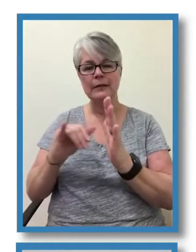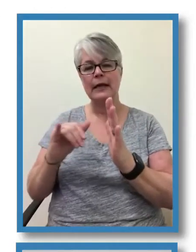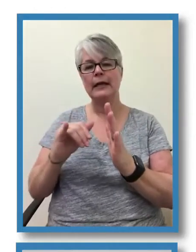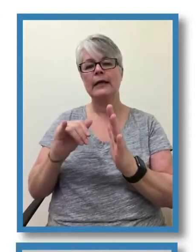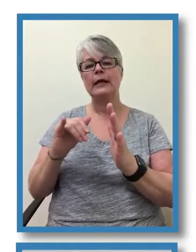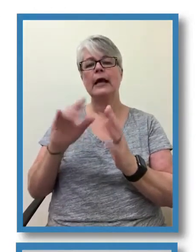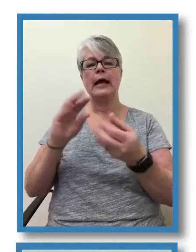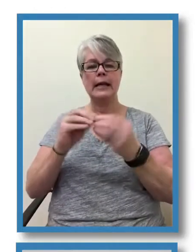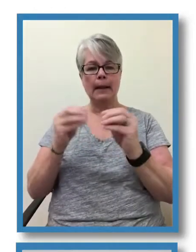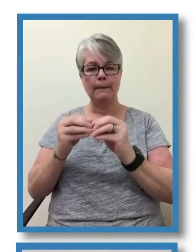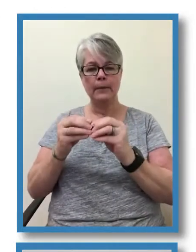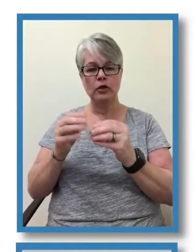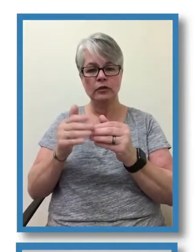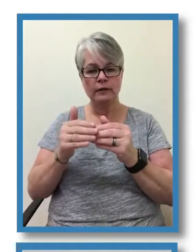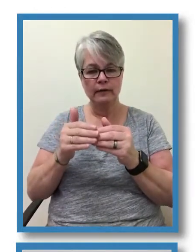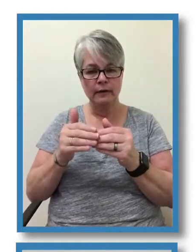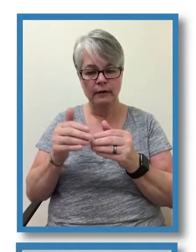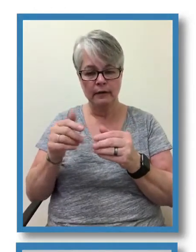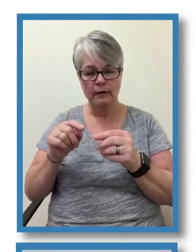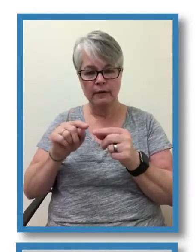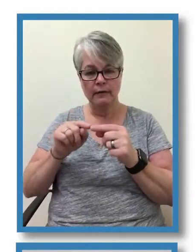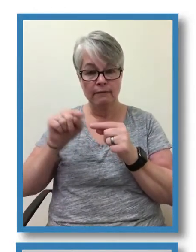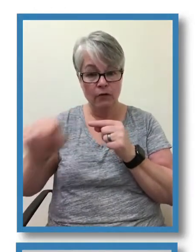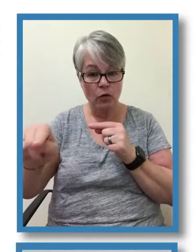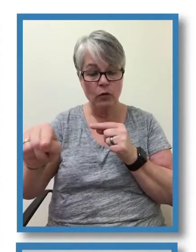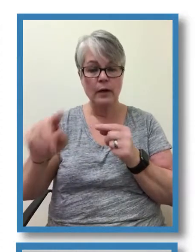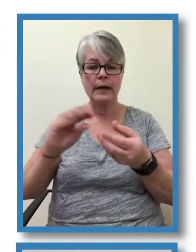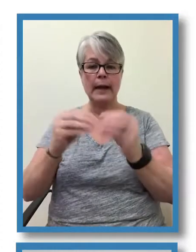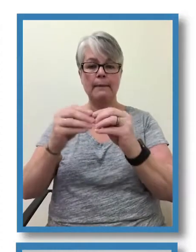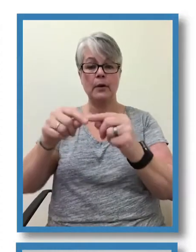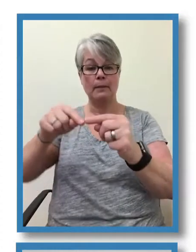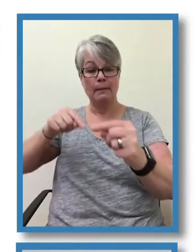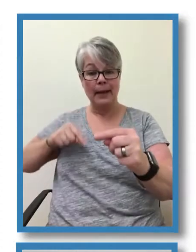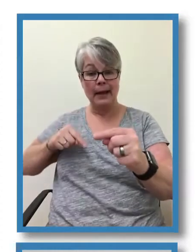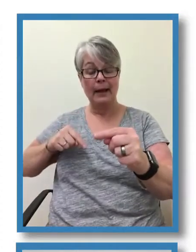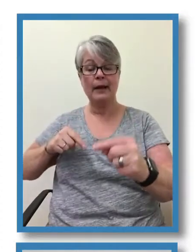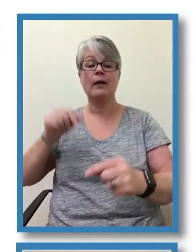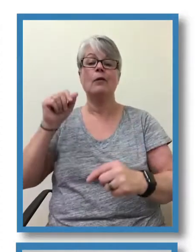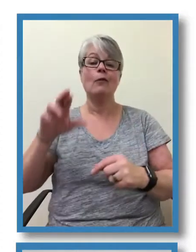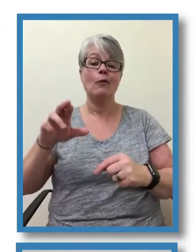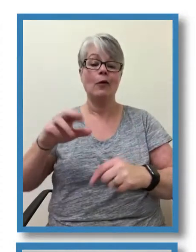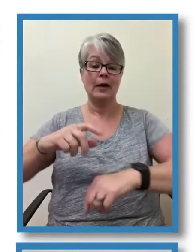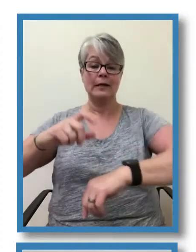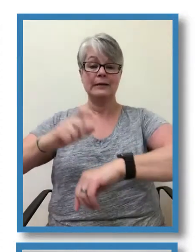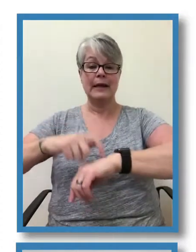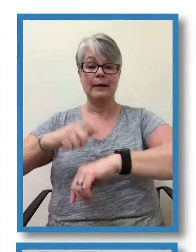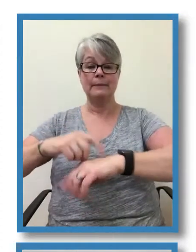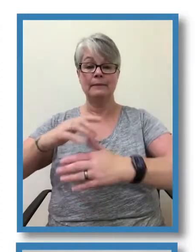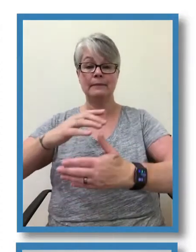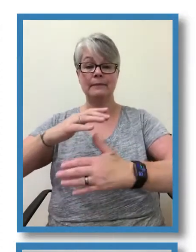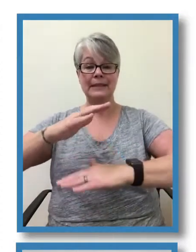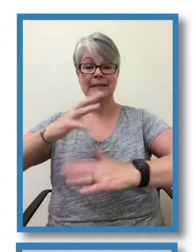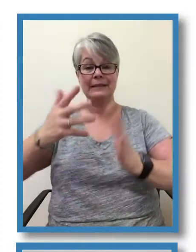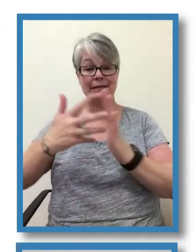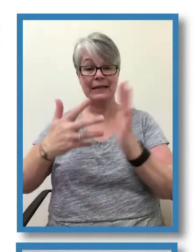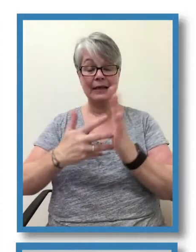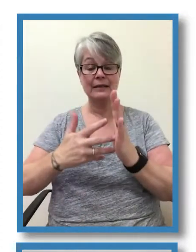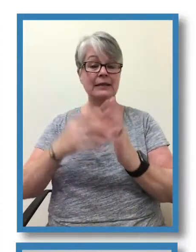letter A. There's some serial 7s. So some people who have maybe